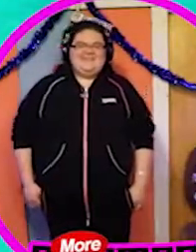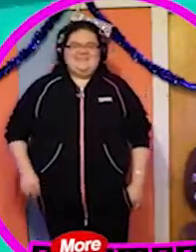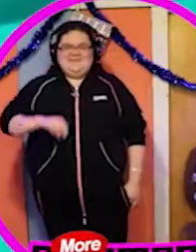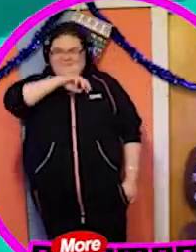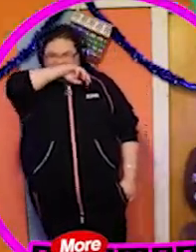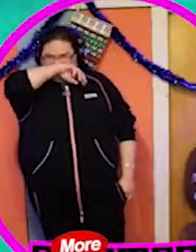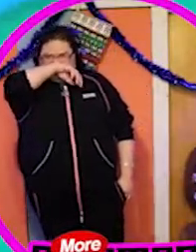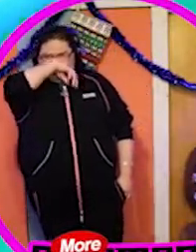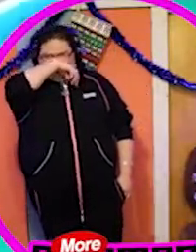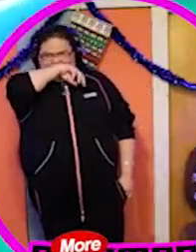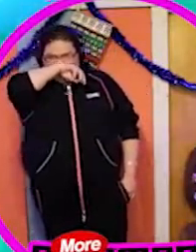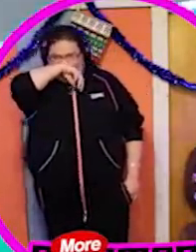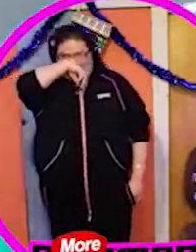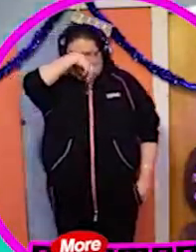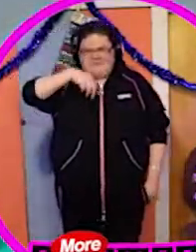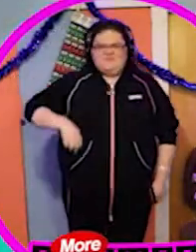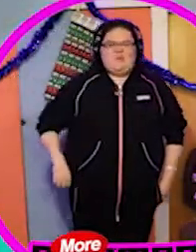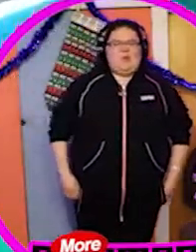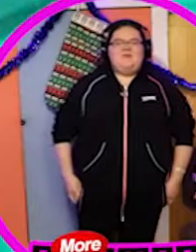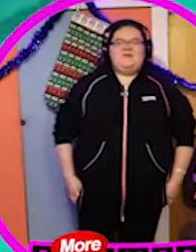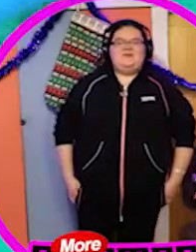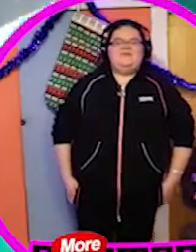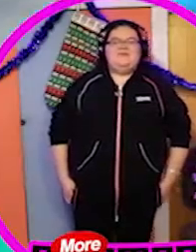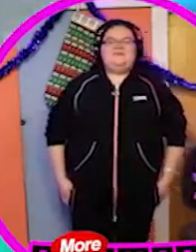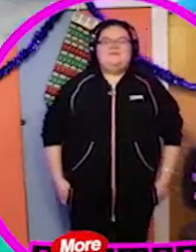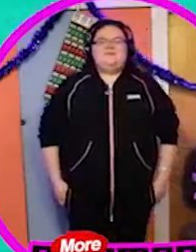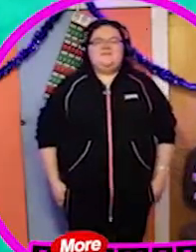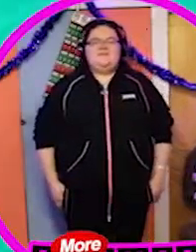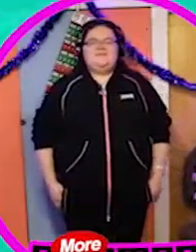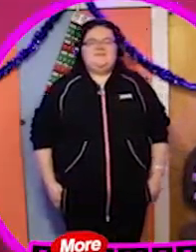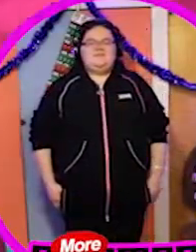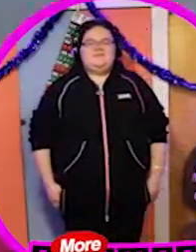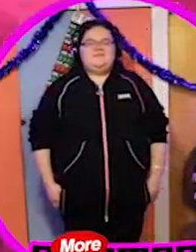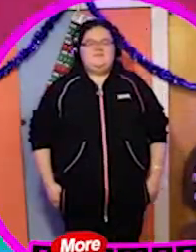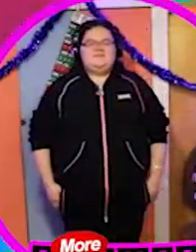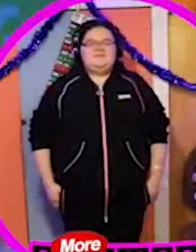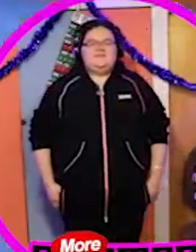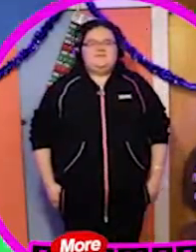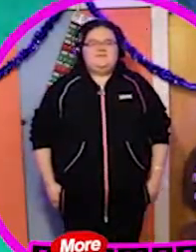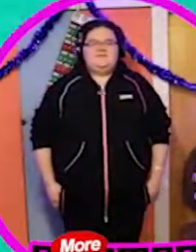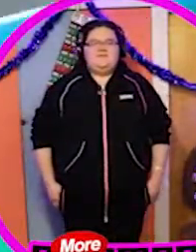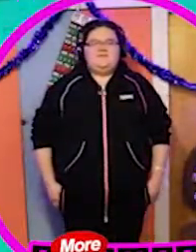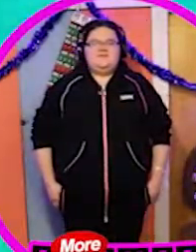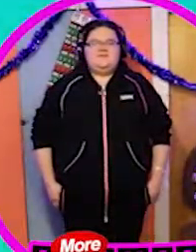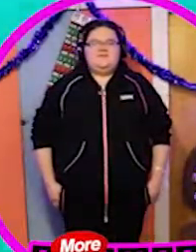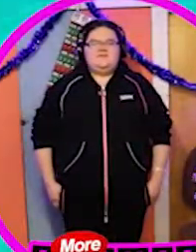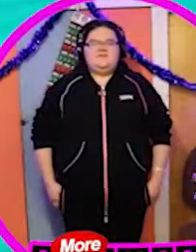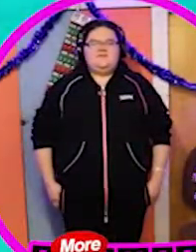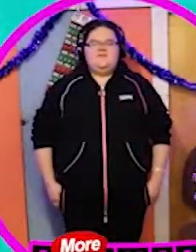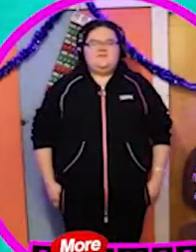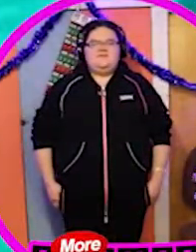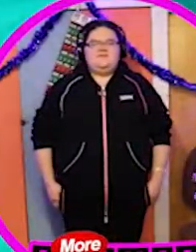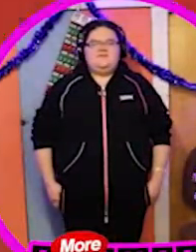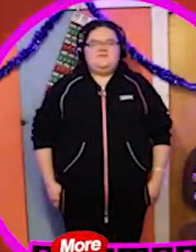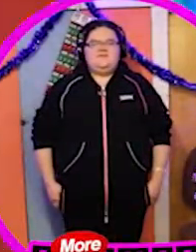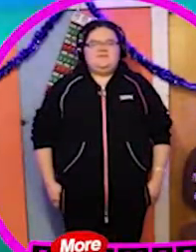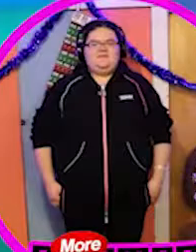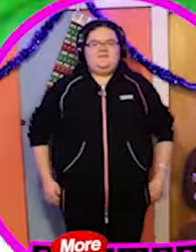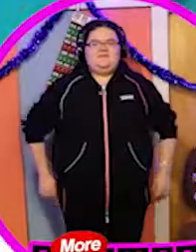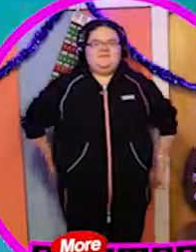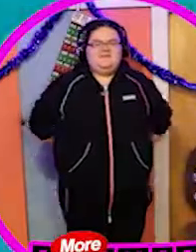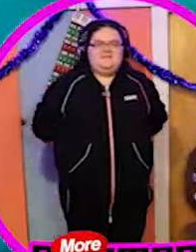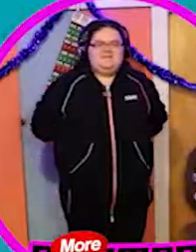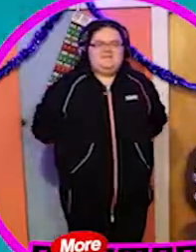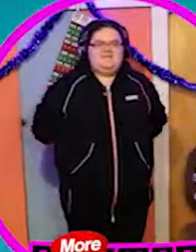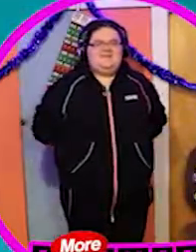Oh, my God. I didn't know it was you. Yeah, but why would you hit anyway? Bro, I was literally about to make